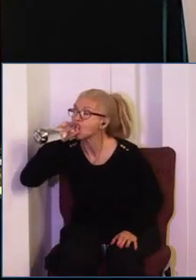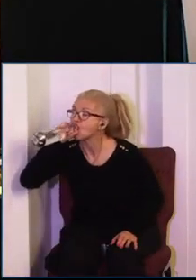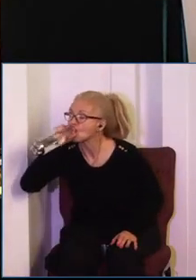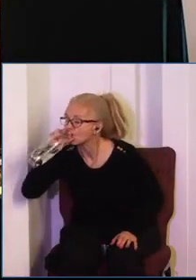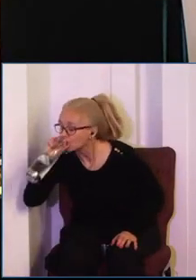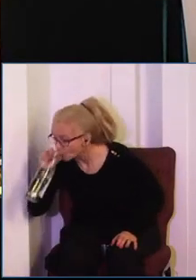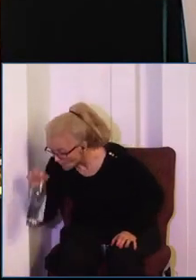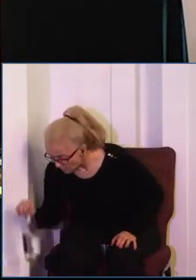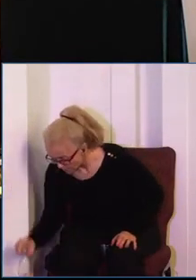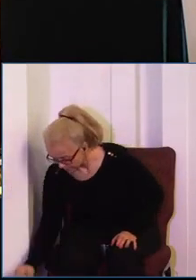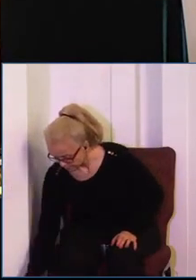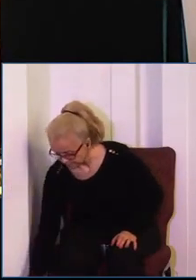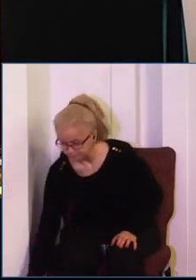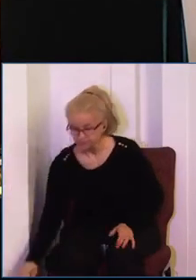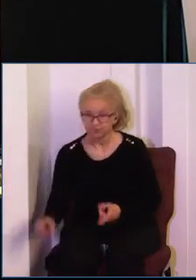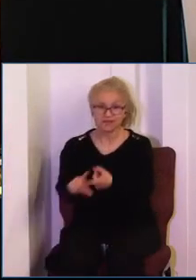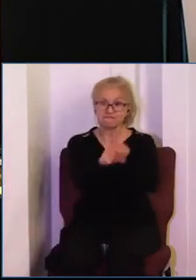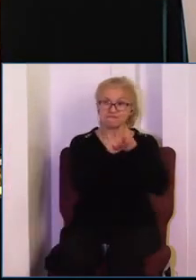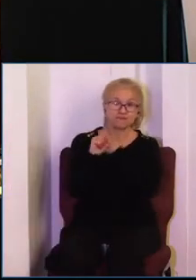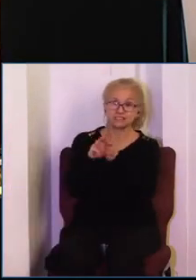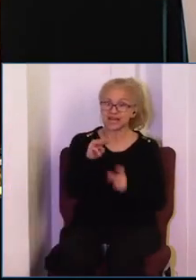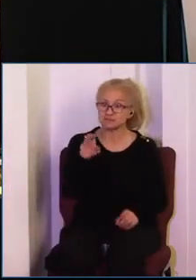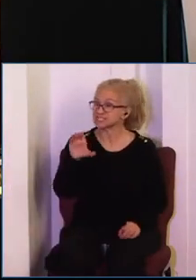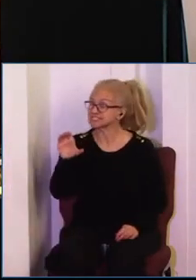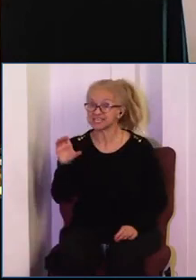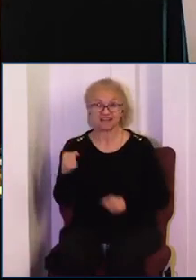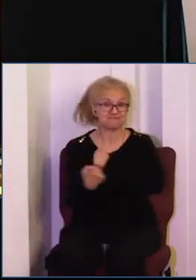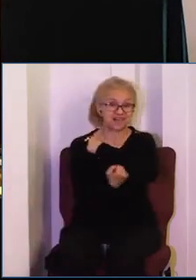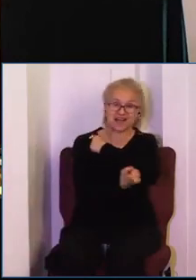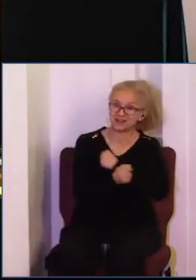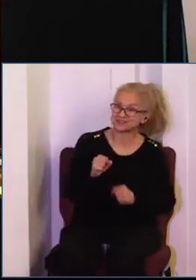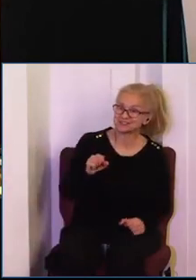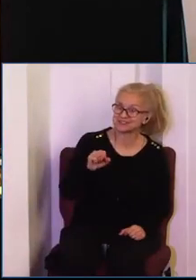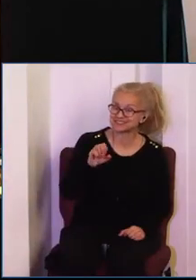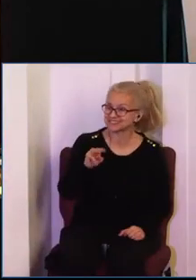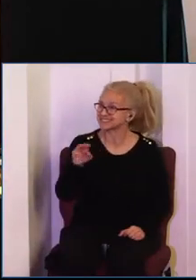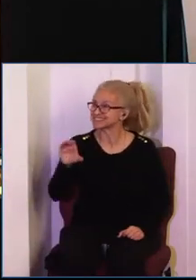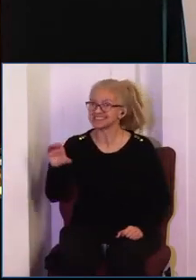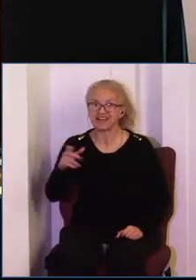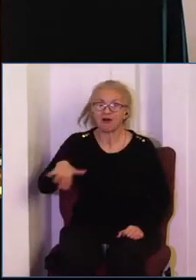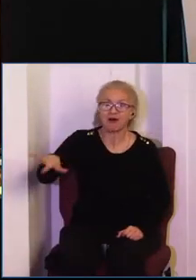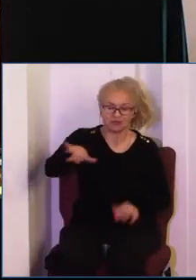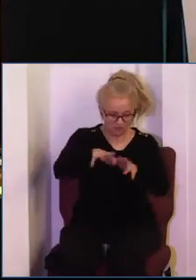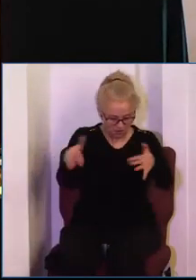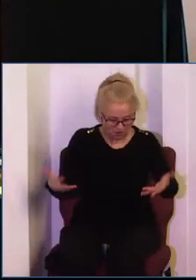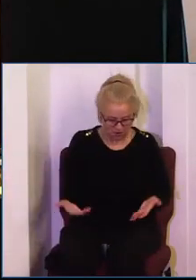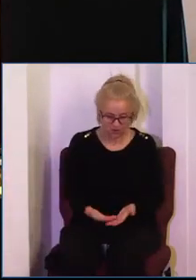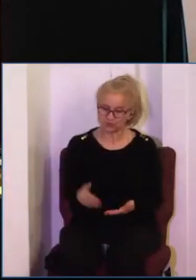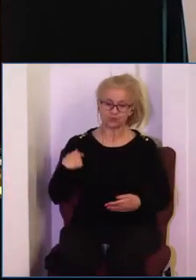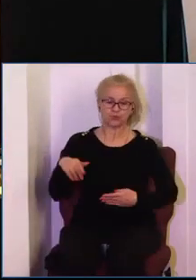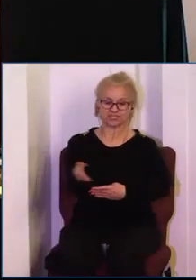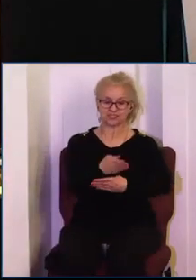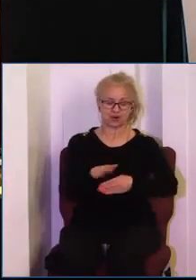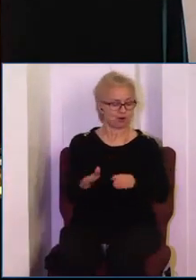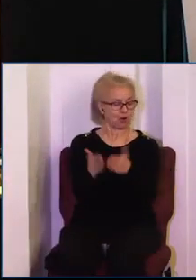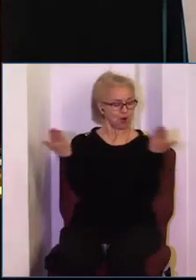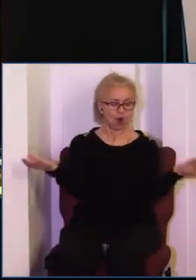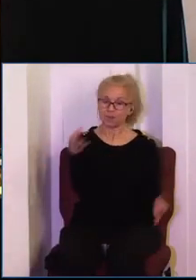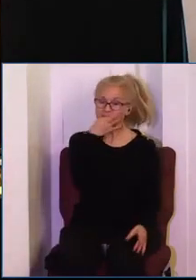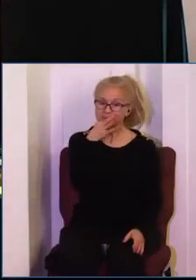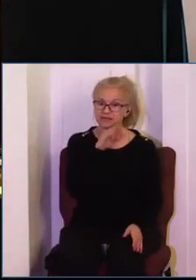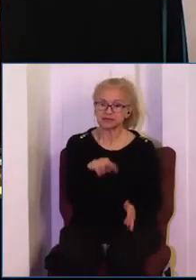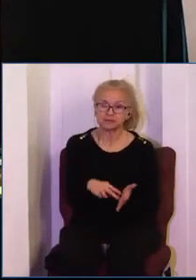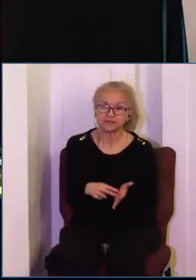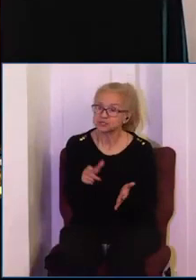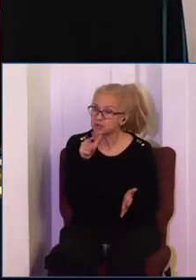Friends, at Founders MCC and MCCs around the world, we celebrate and share an open communion. That means you don't